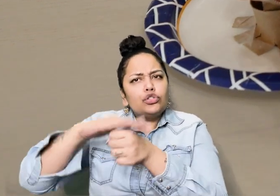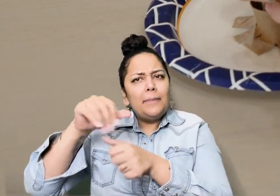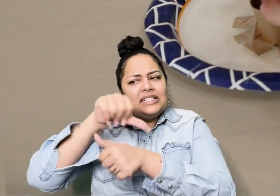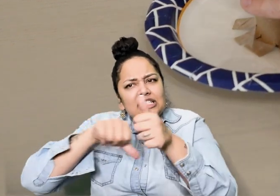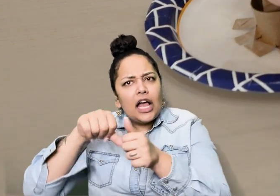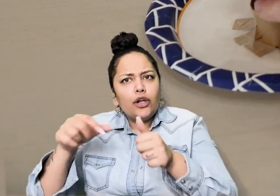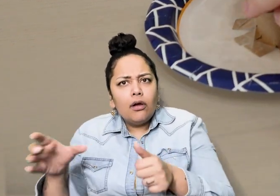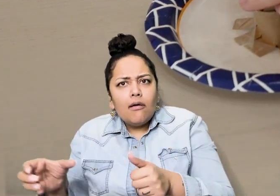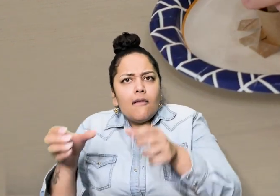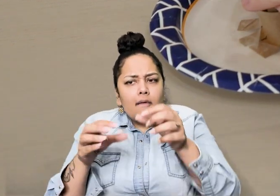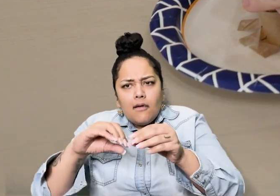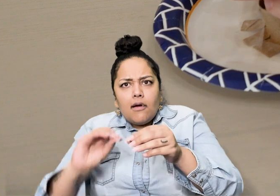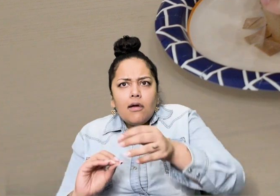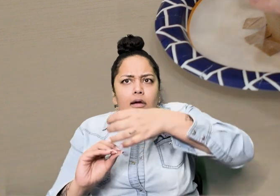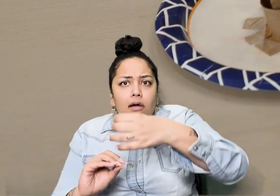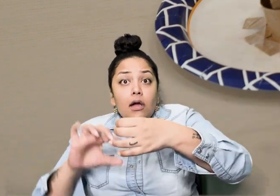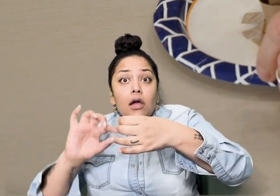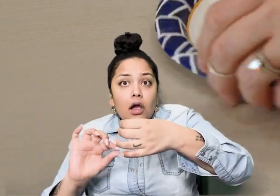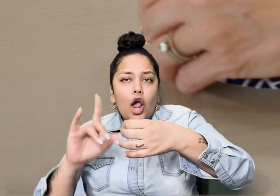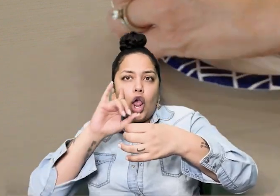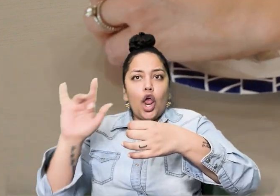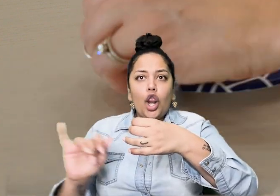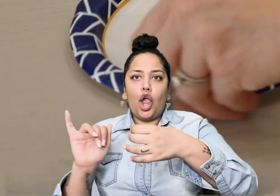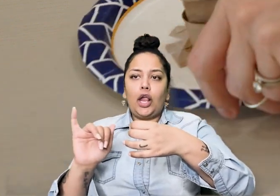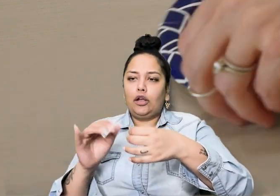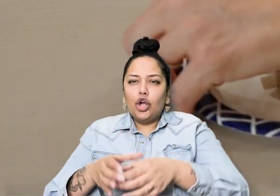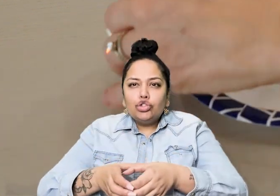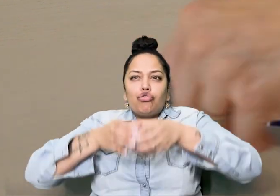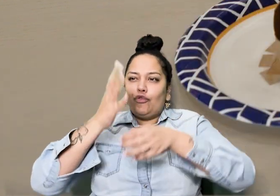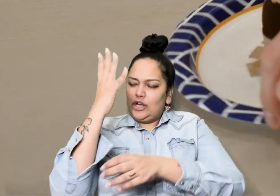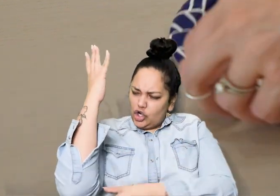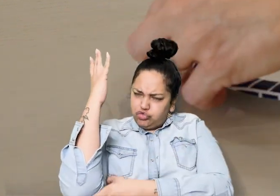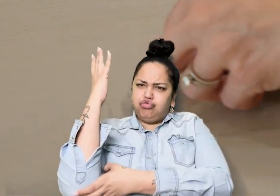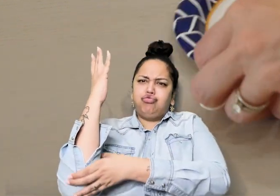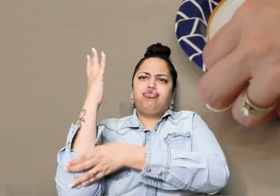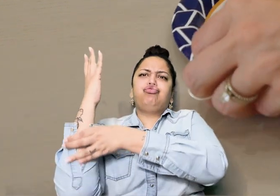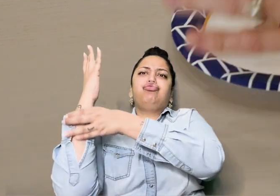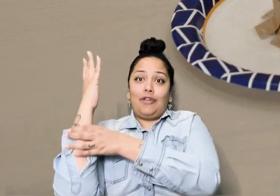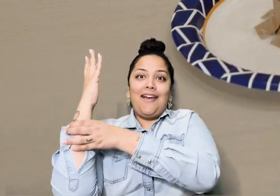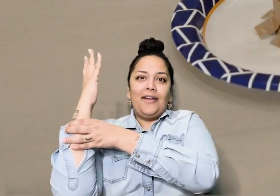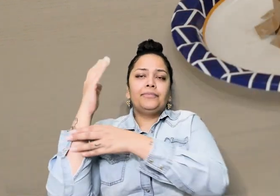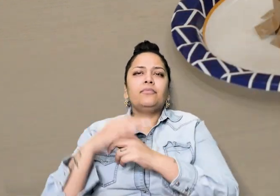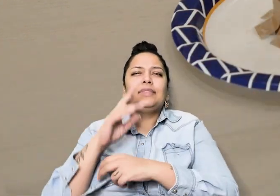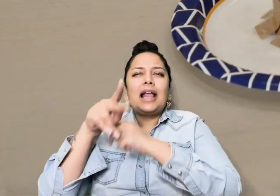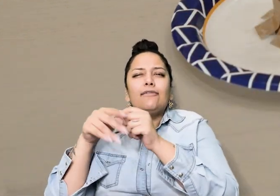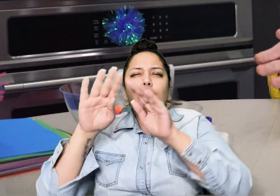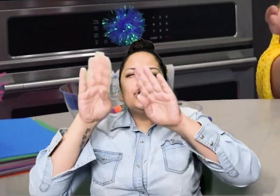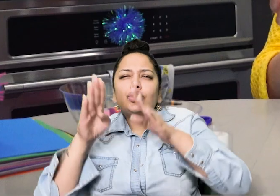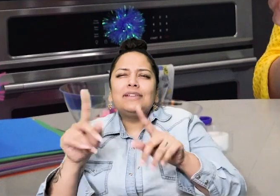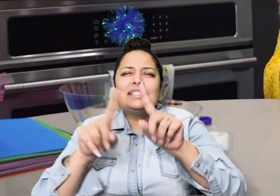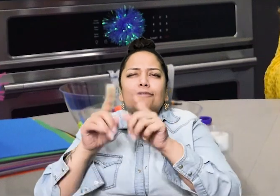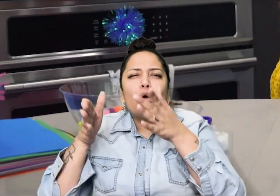So they kind of like stack on top of each other, and kind of it really looks like that tree trunk. And it might kind of curve